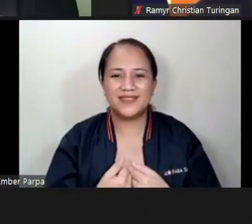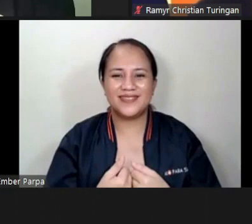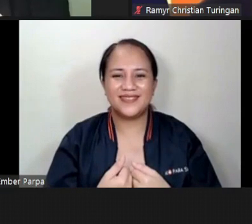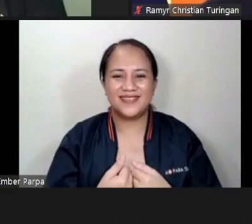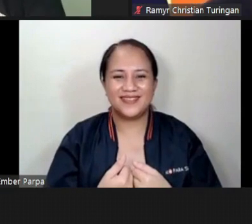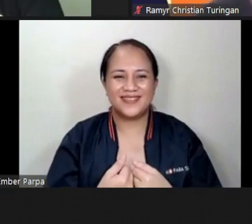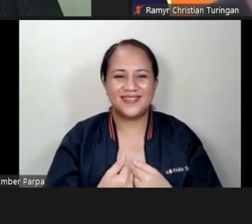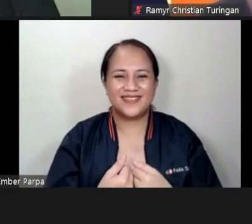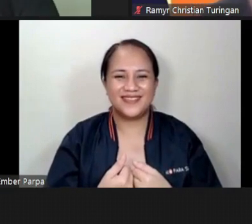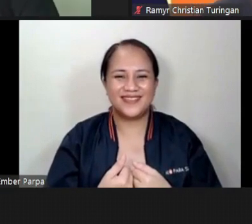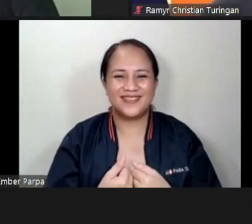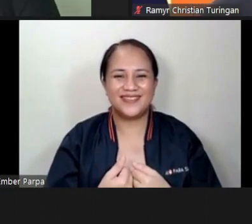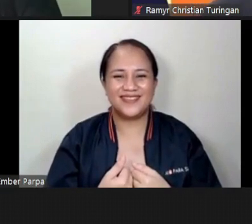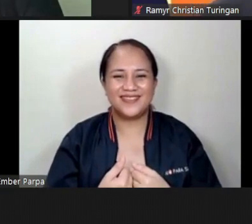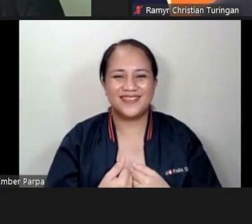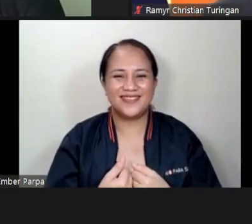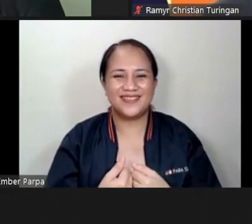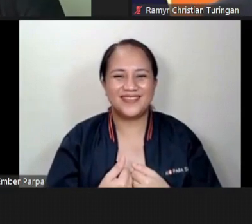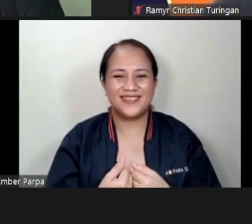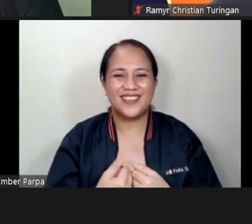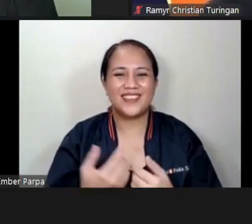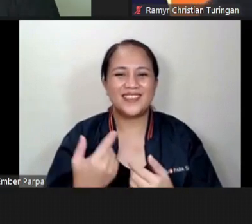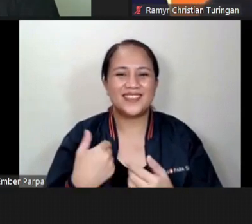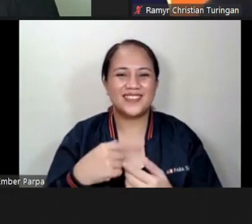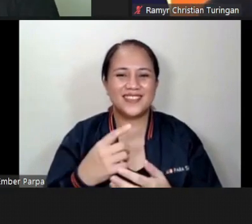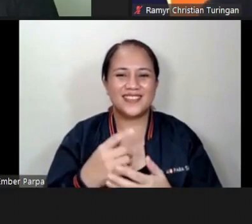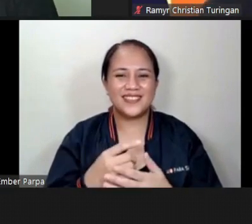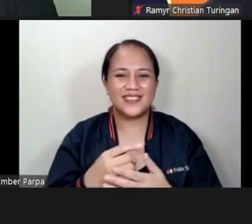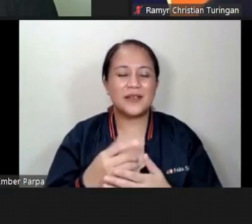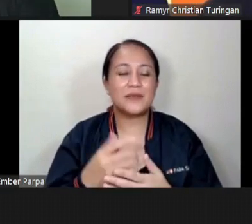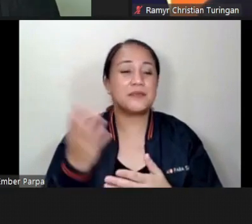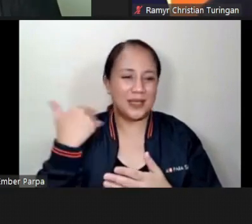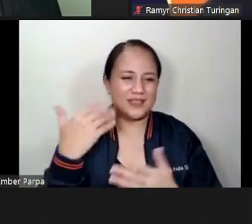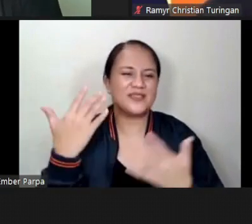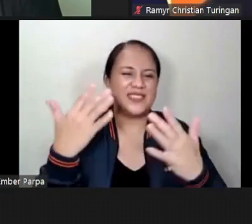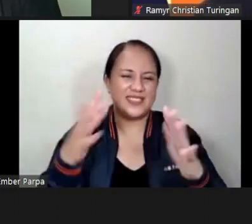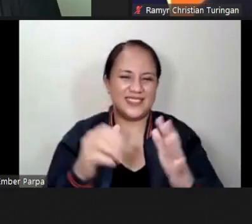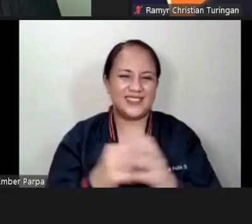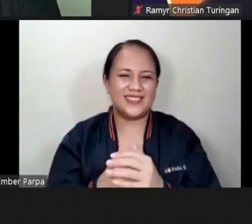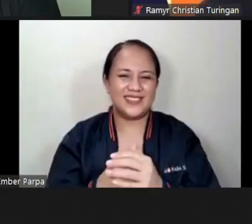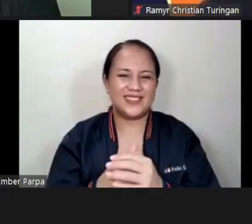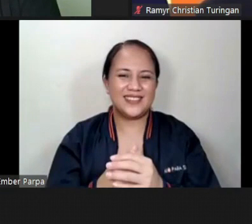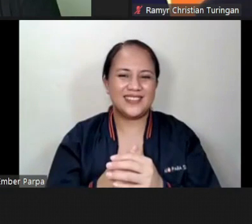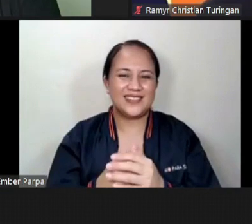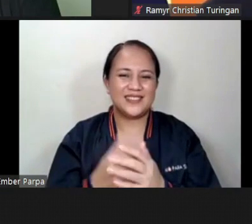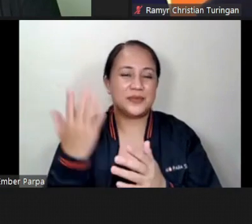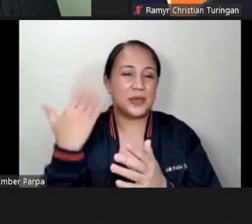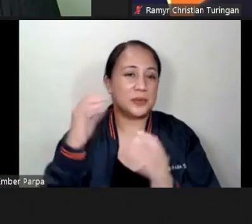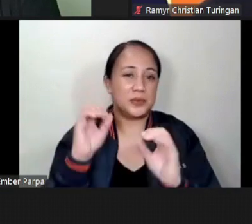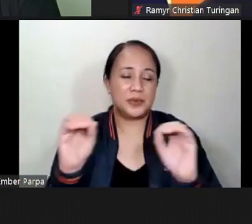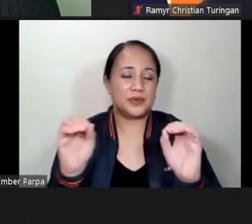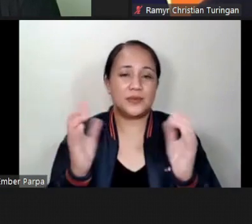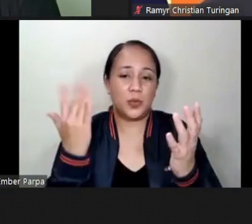well, the past is going to be this is going to be the past. This is going to be the past because we are onward to a